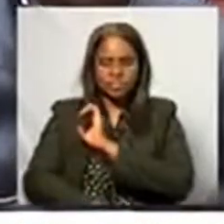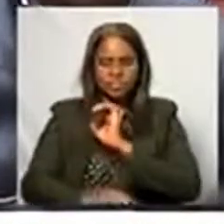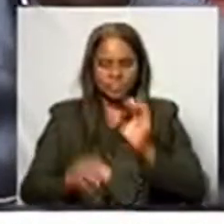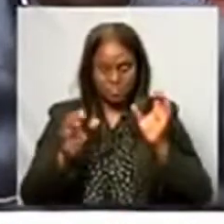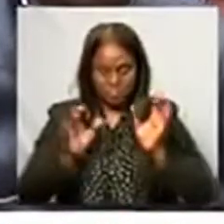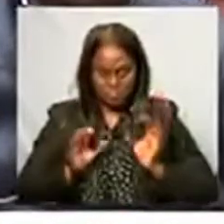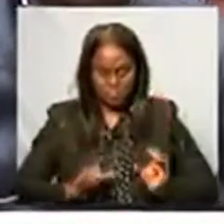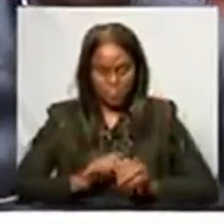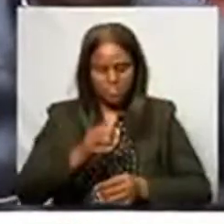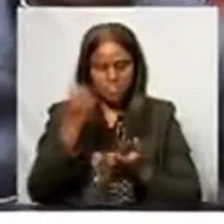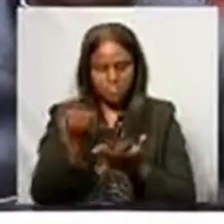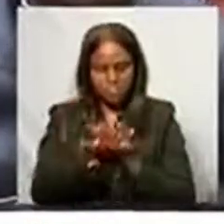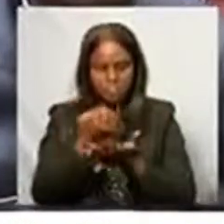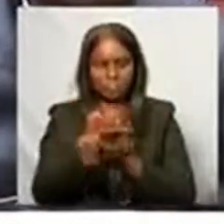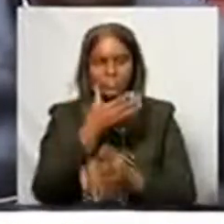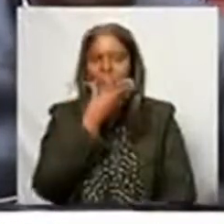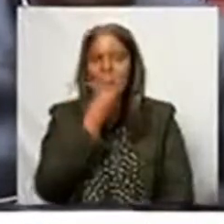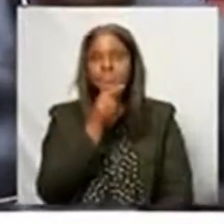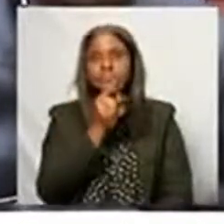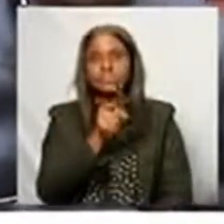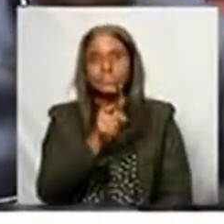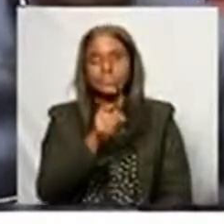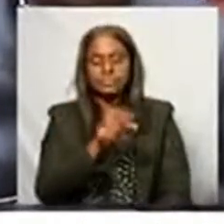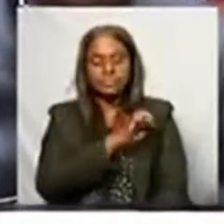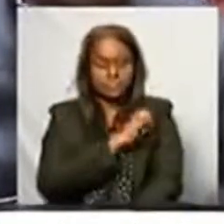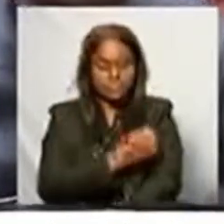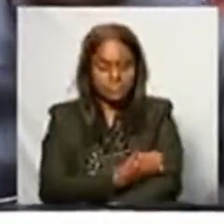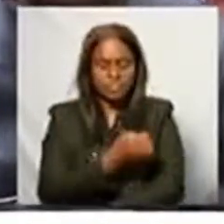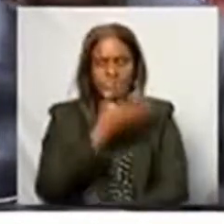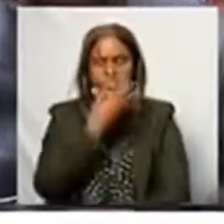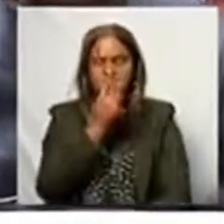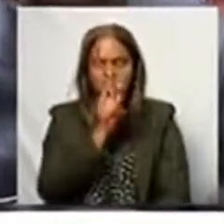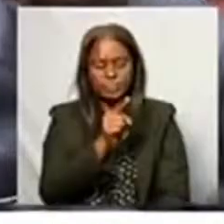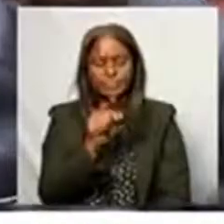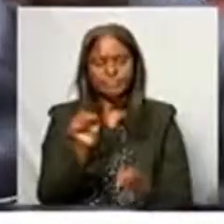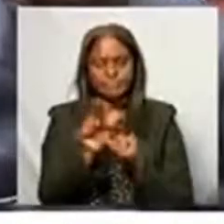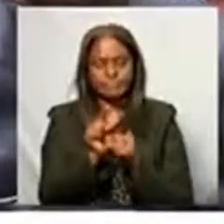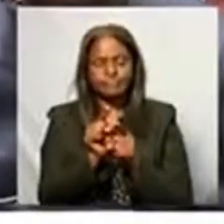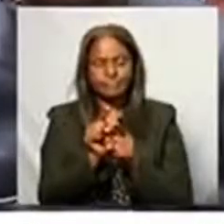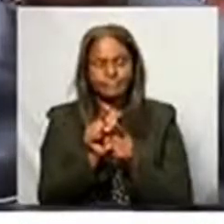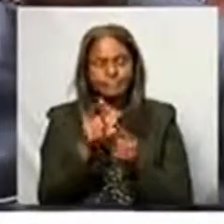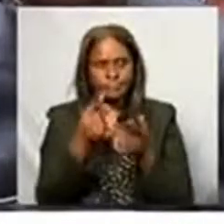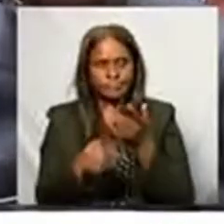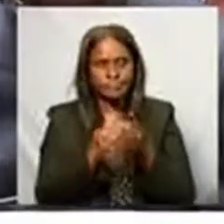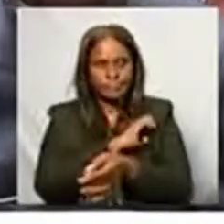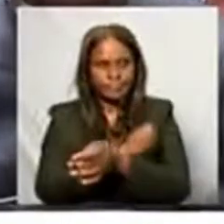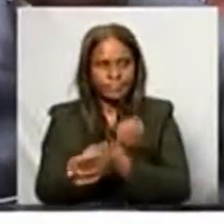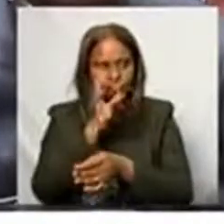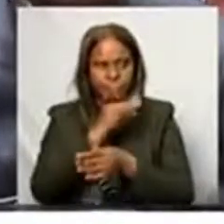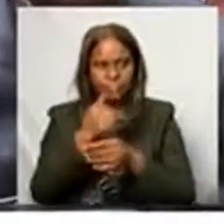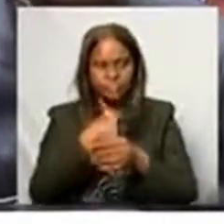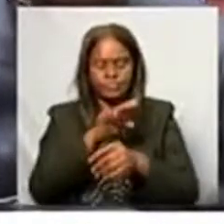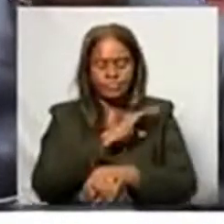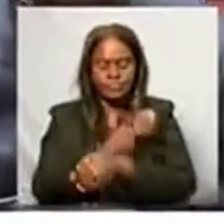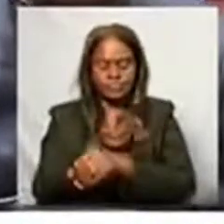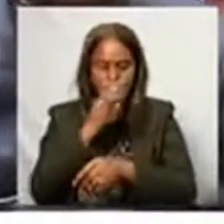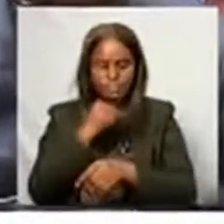Economic Empowerment Commission. Citizens Empowerment Commission is empowered, is mandated